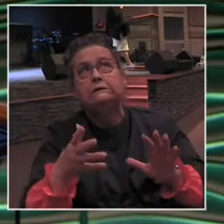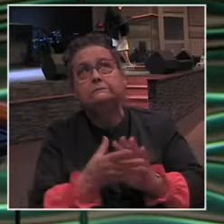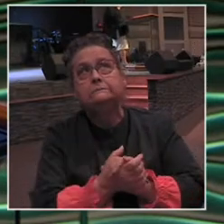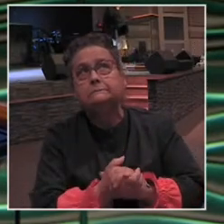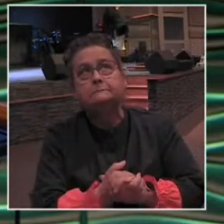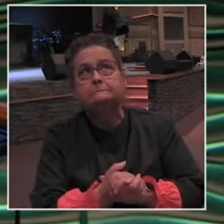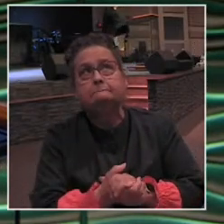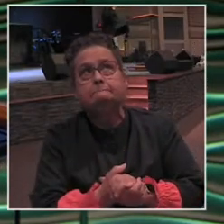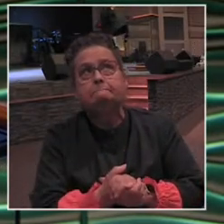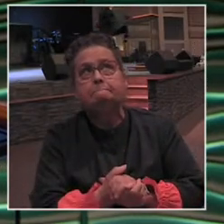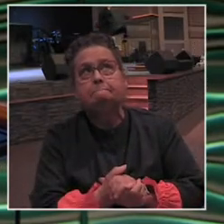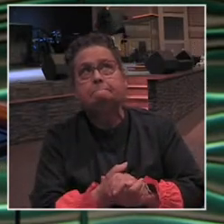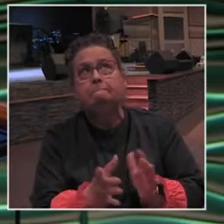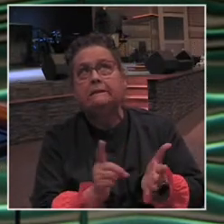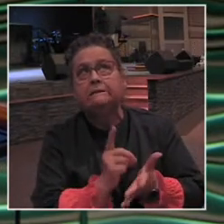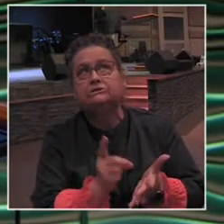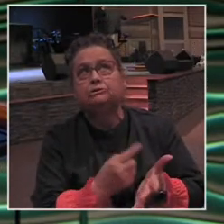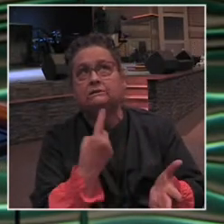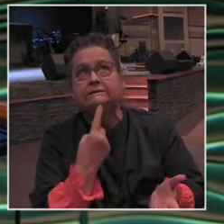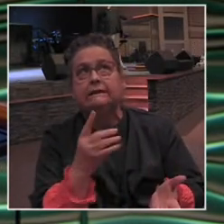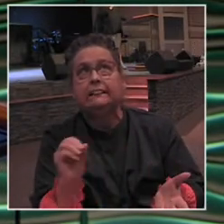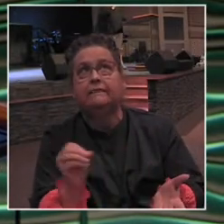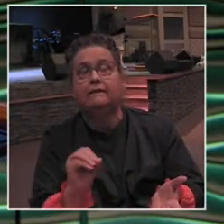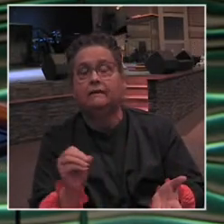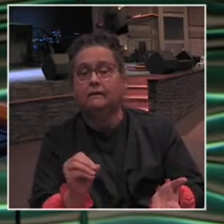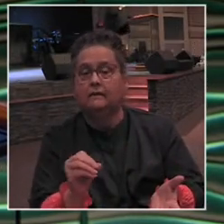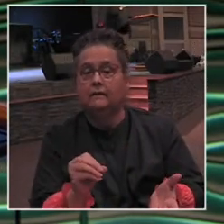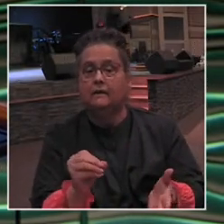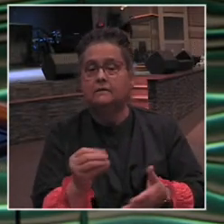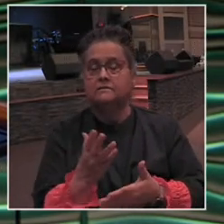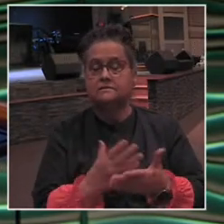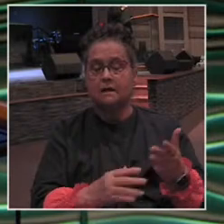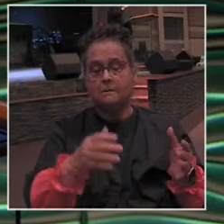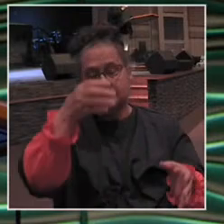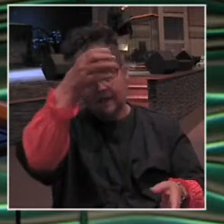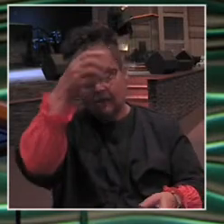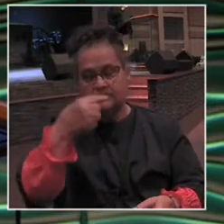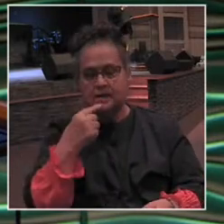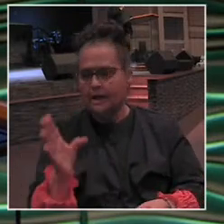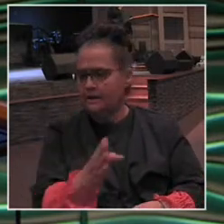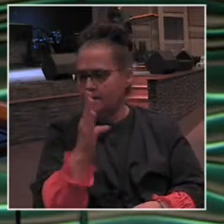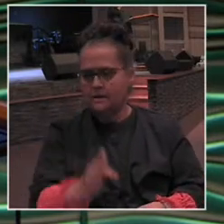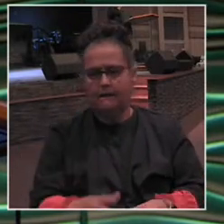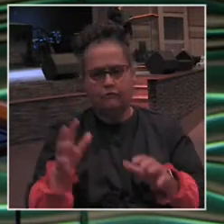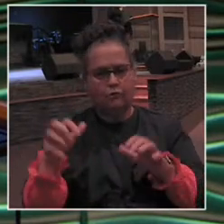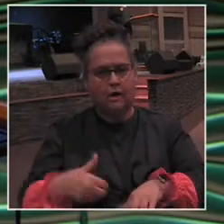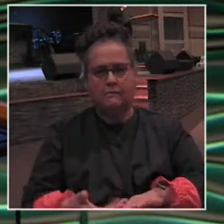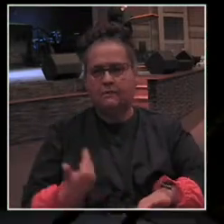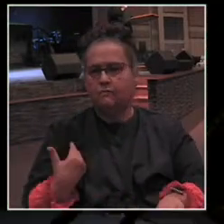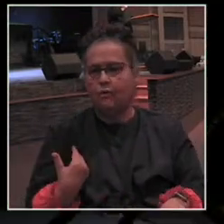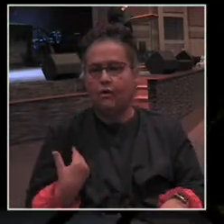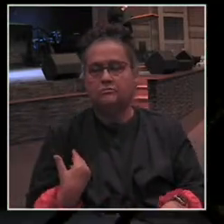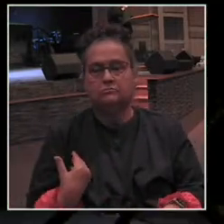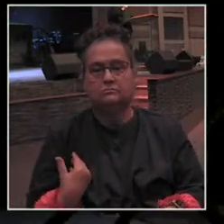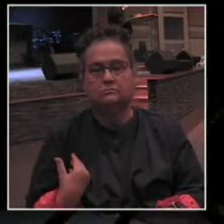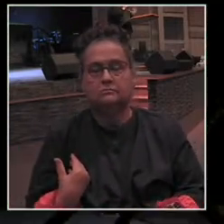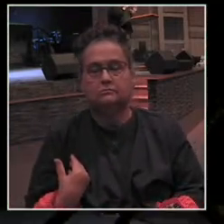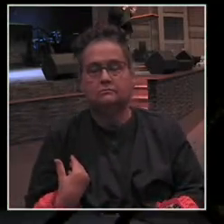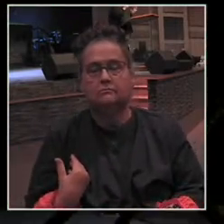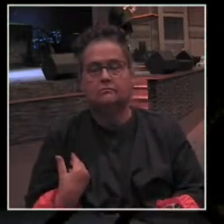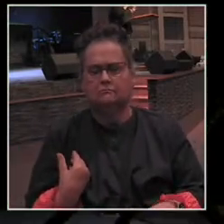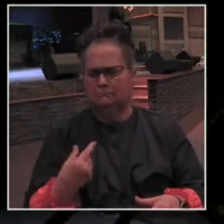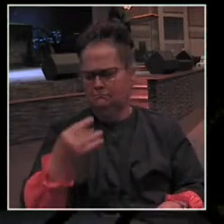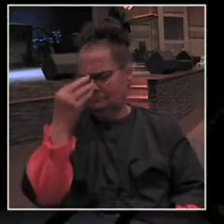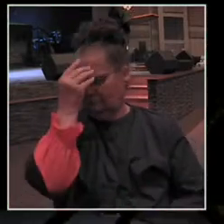not pulling it up in my personal dictionary, Lord, because some scholars say that it had never rained before this time. So there was